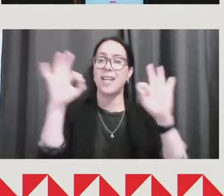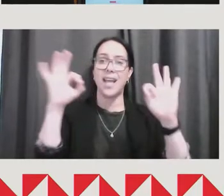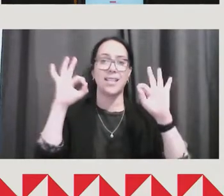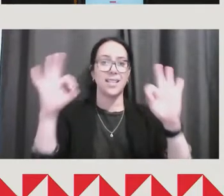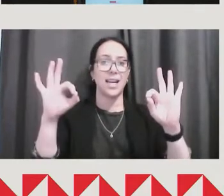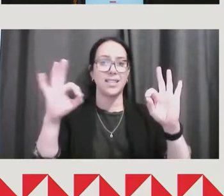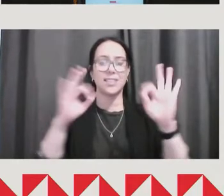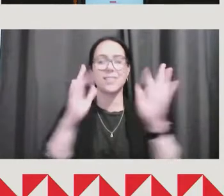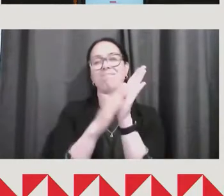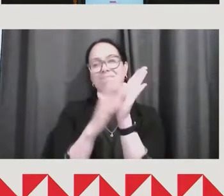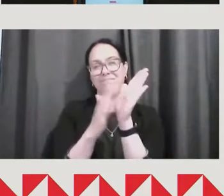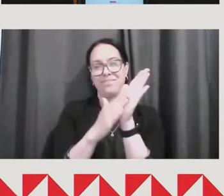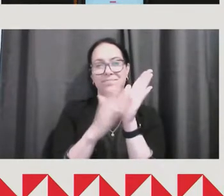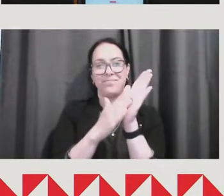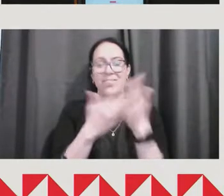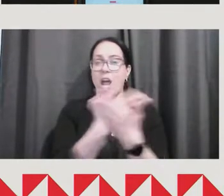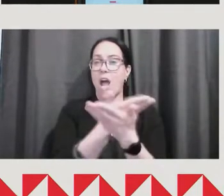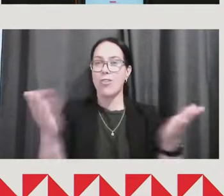range